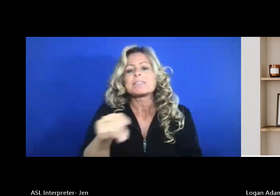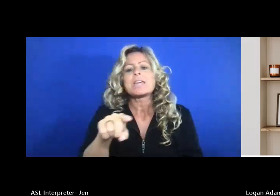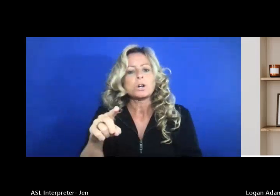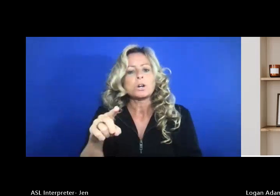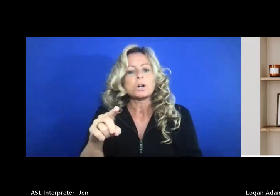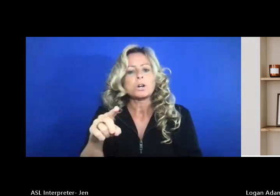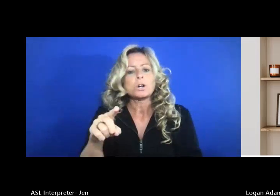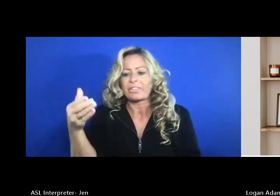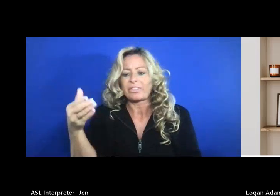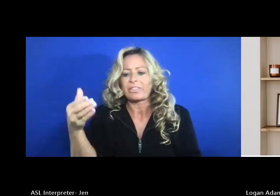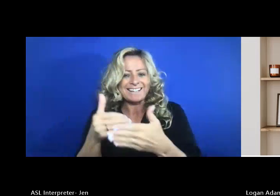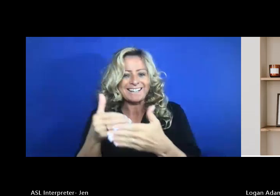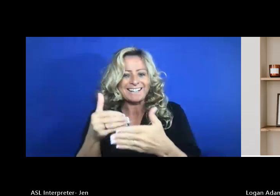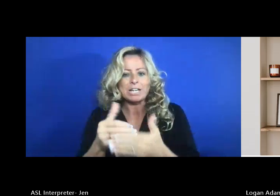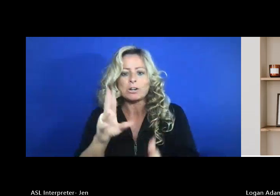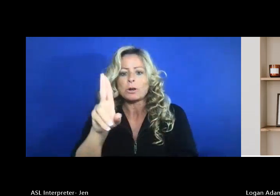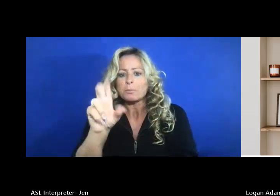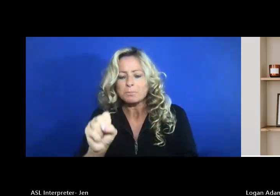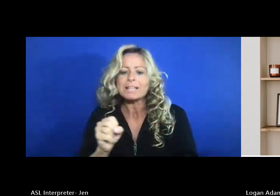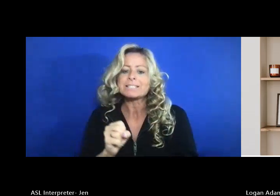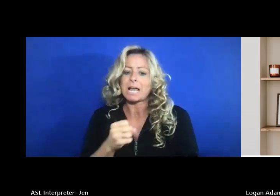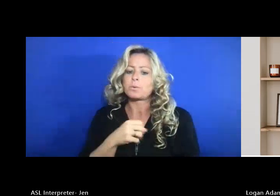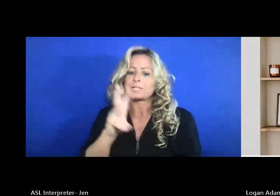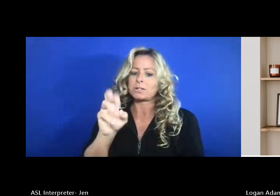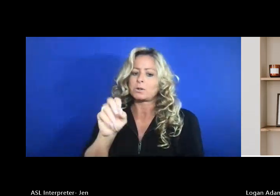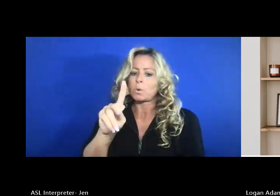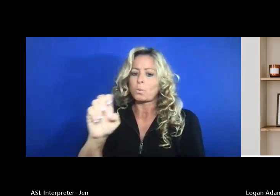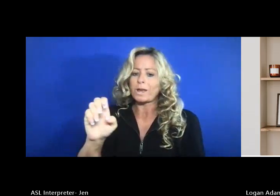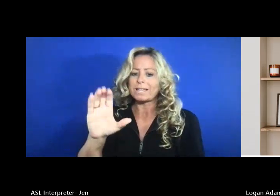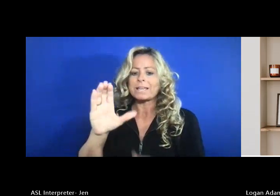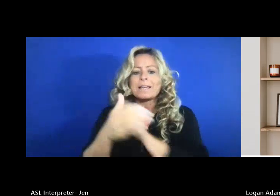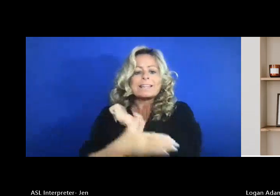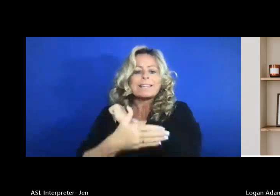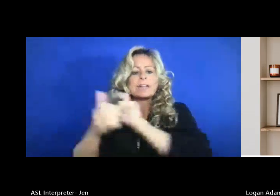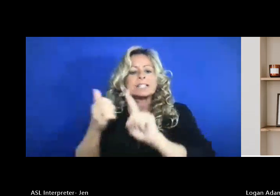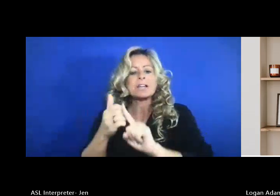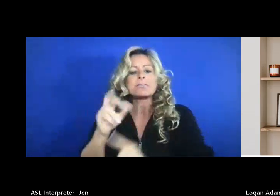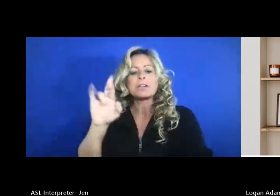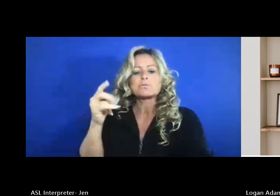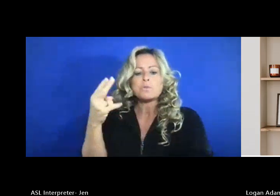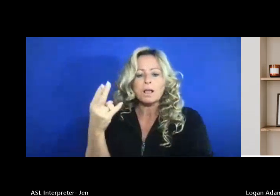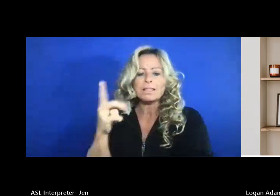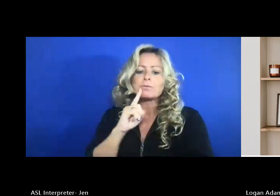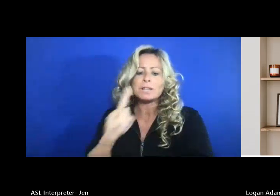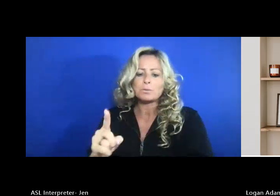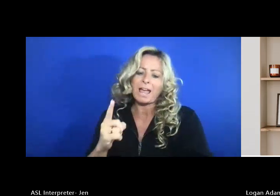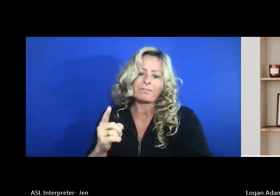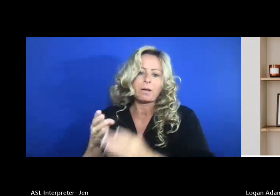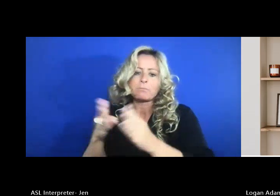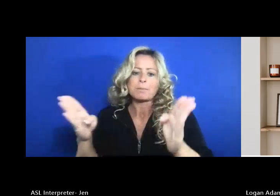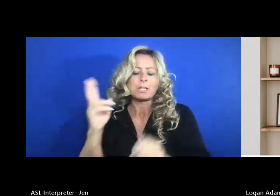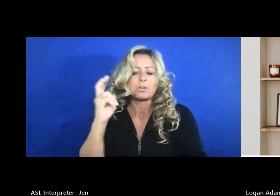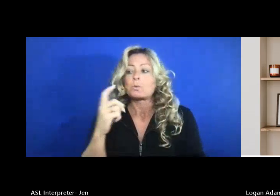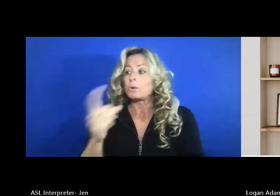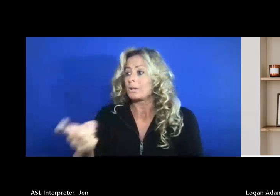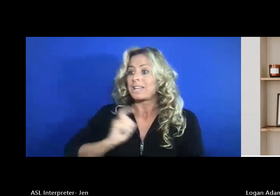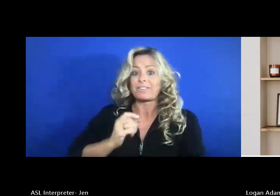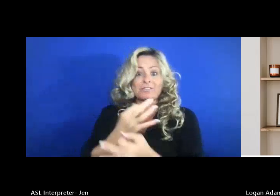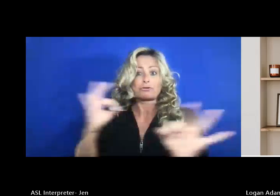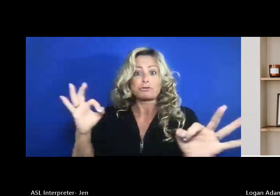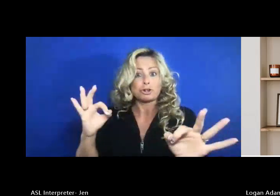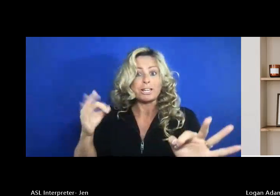bus line, and I live in Wake County, and in Raleigh we have public transit that at the time we were given free